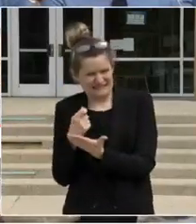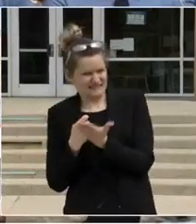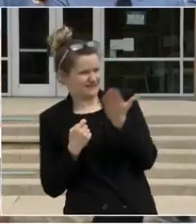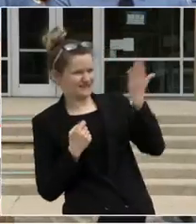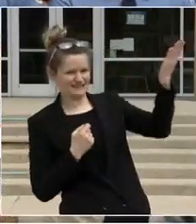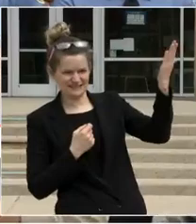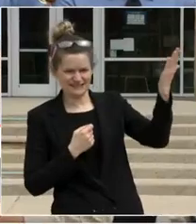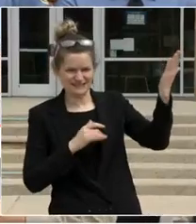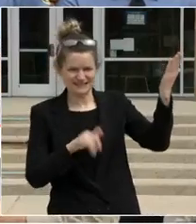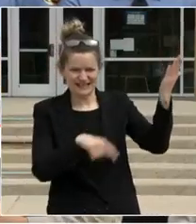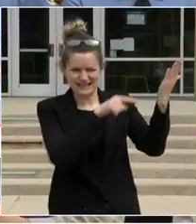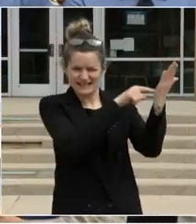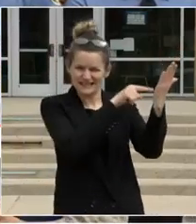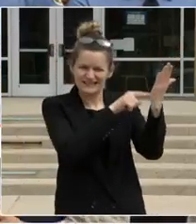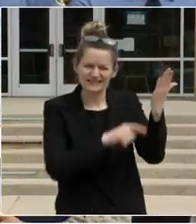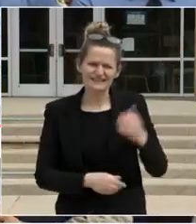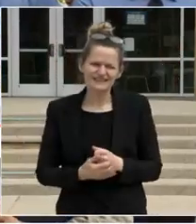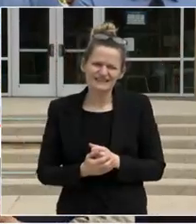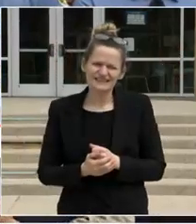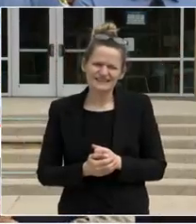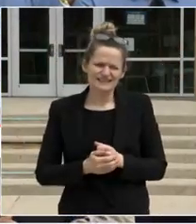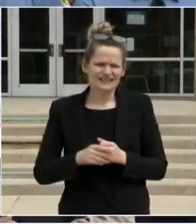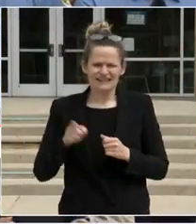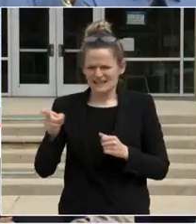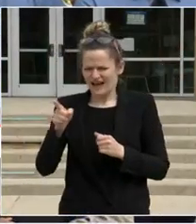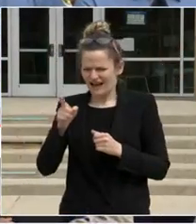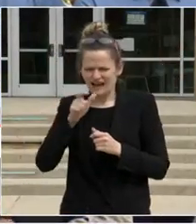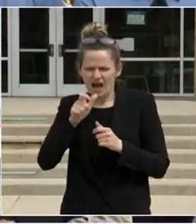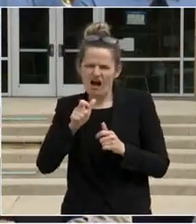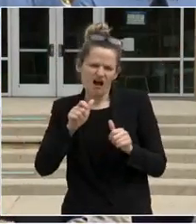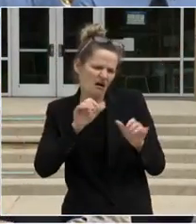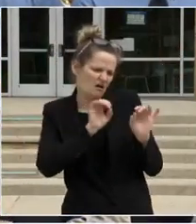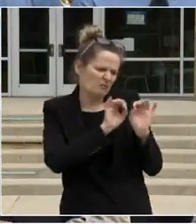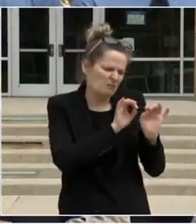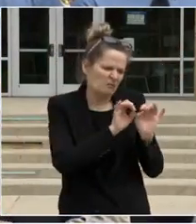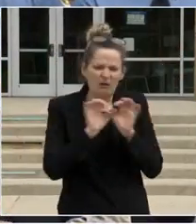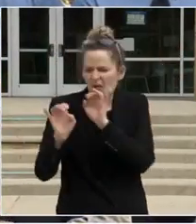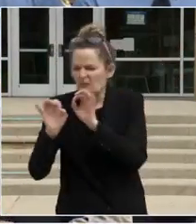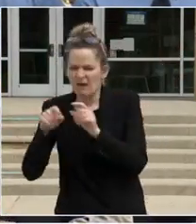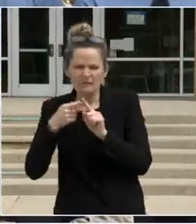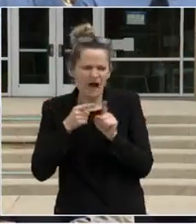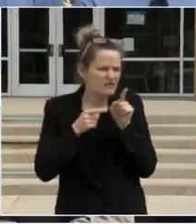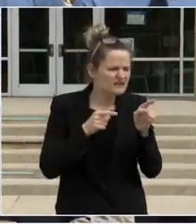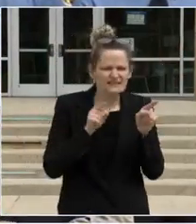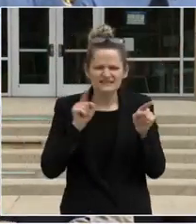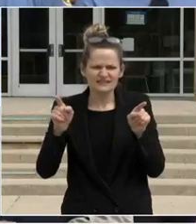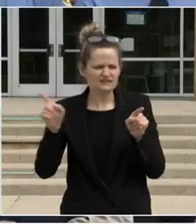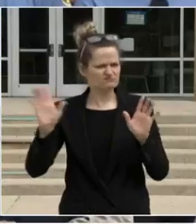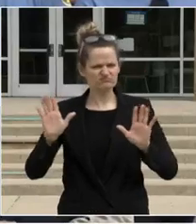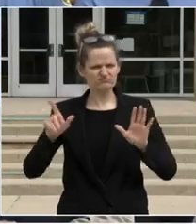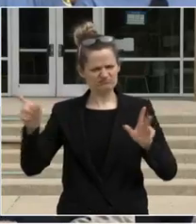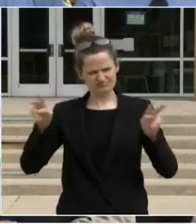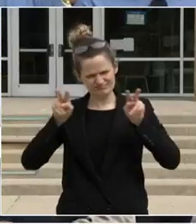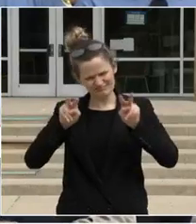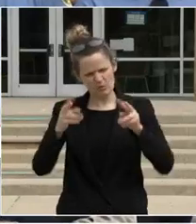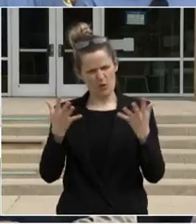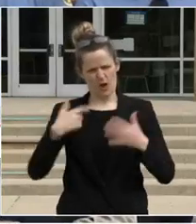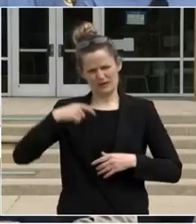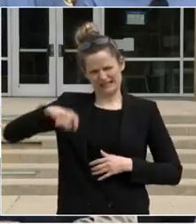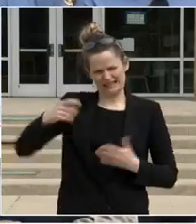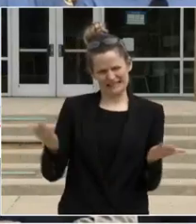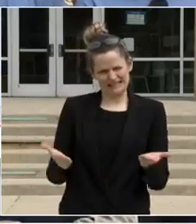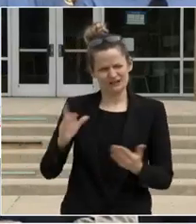not about this or that, it's about what we need in the District of Columbia to really realize public safety and to meet